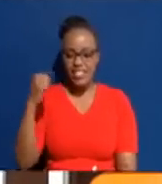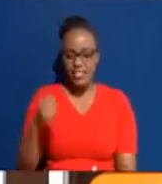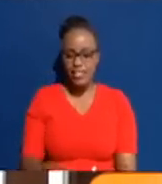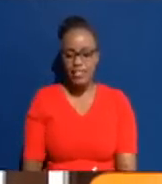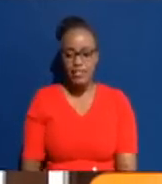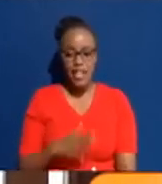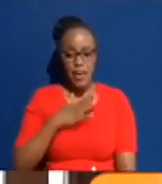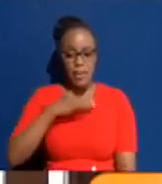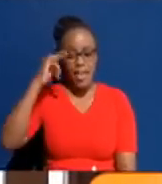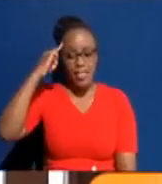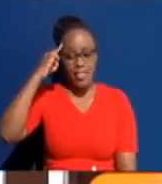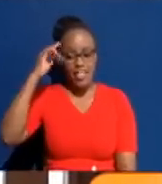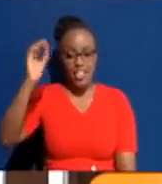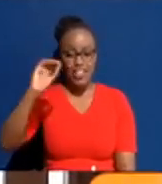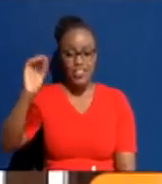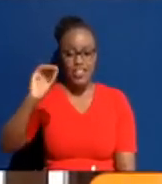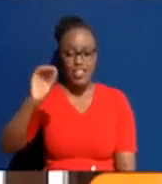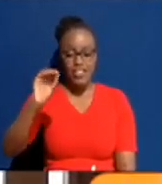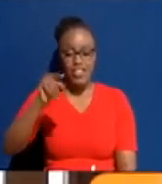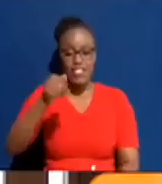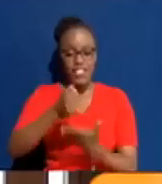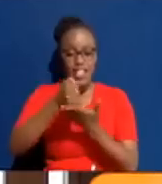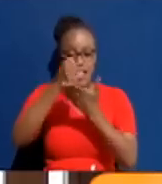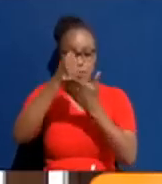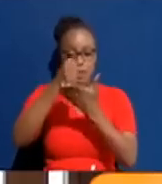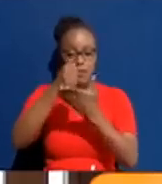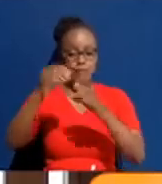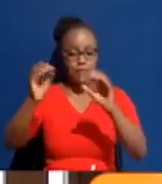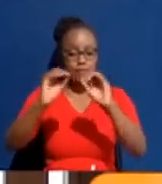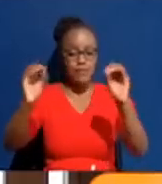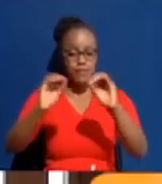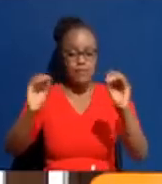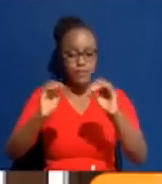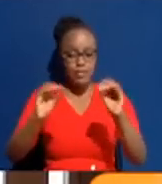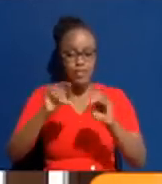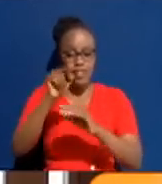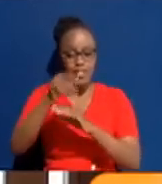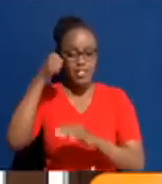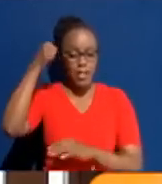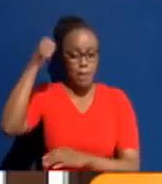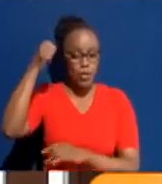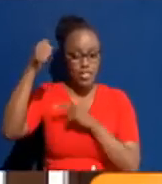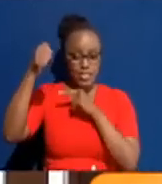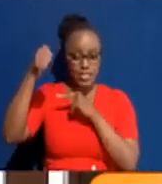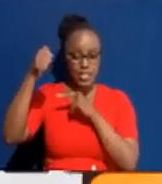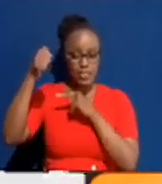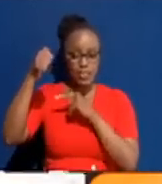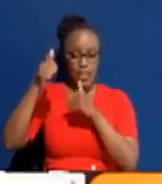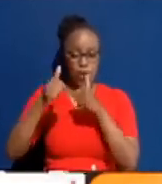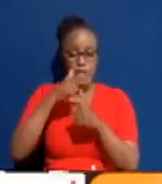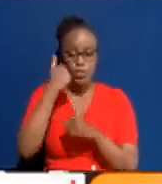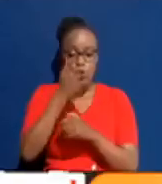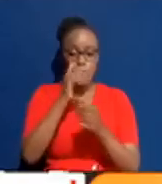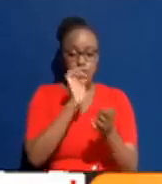I don't think that helps this country at all. That kind of politics, who was